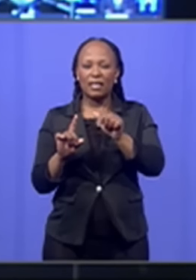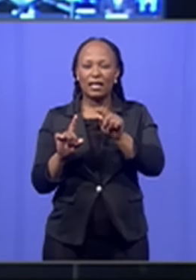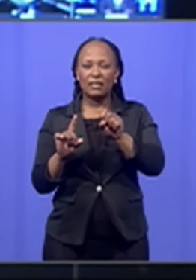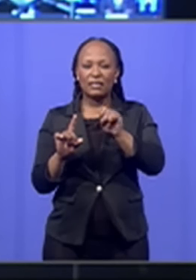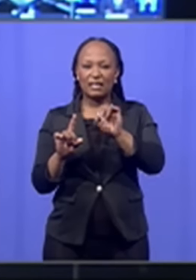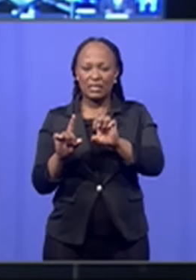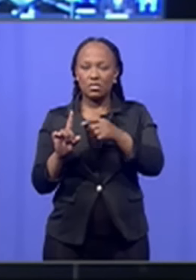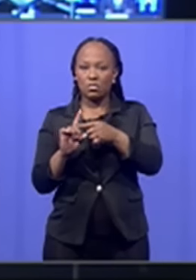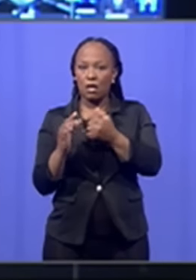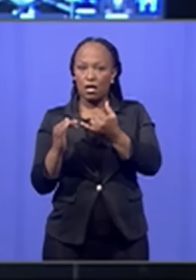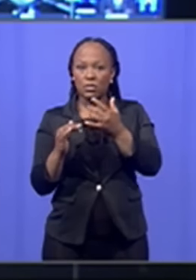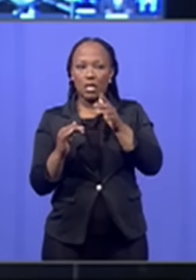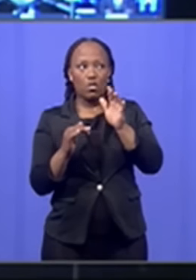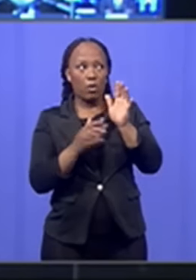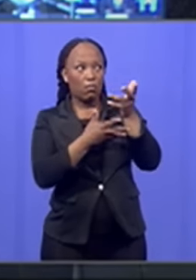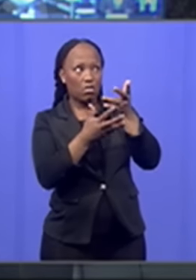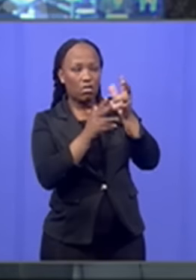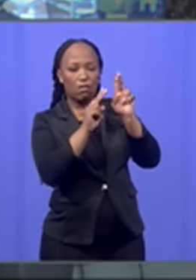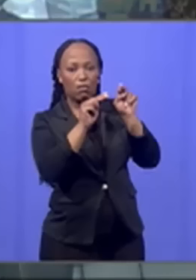ditjhelete.